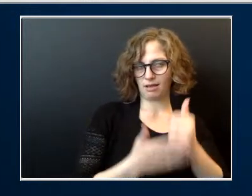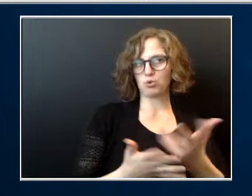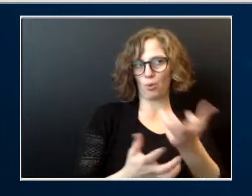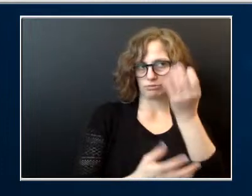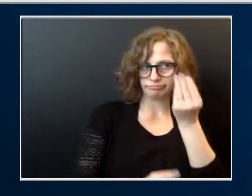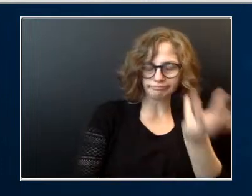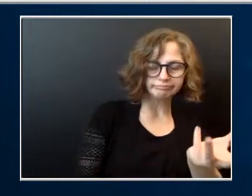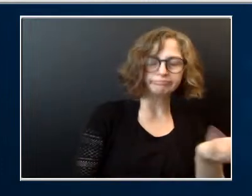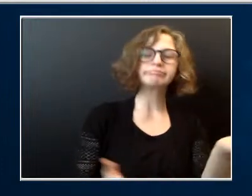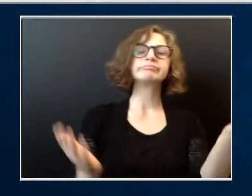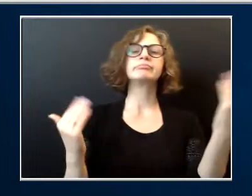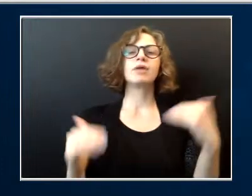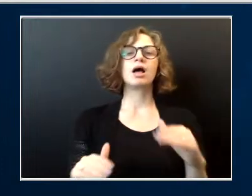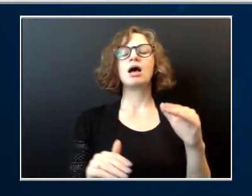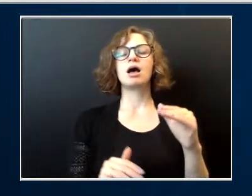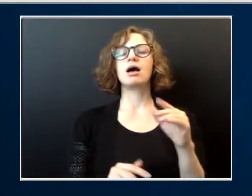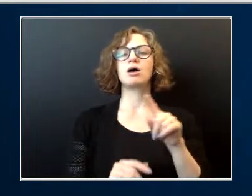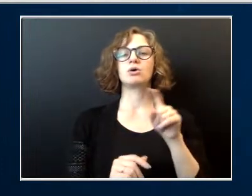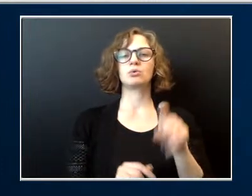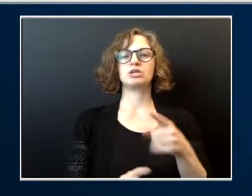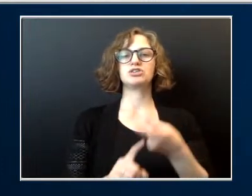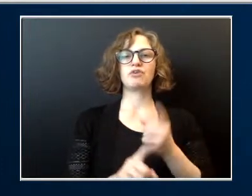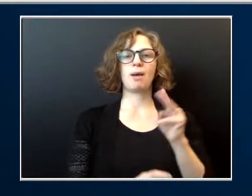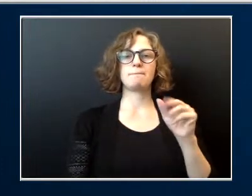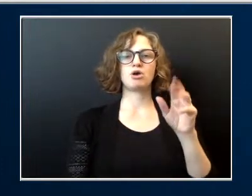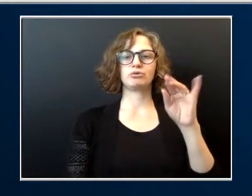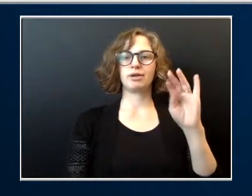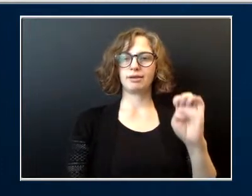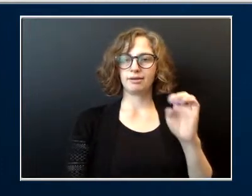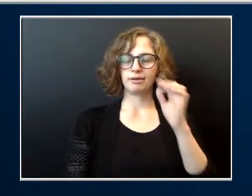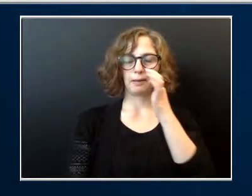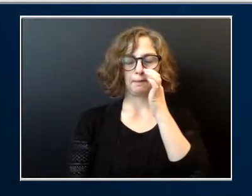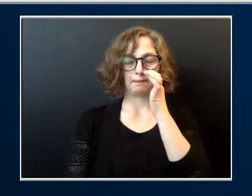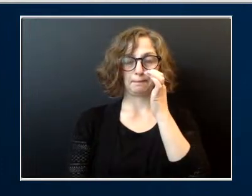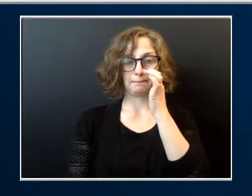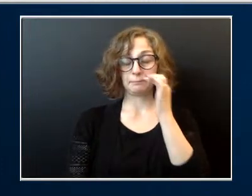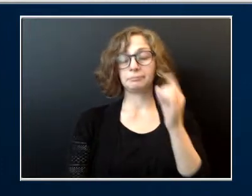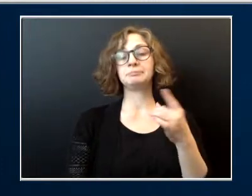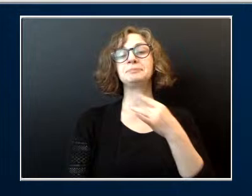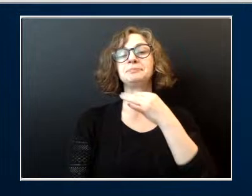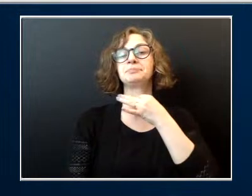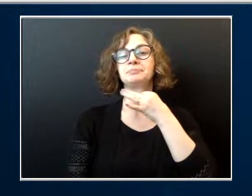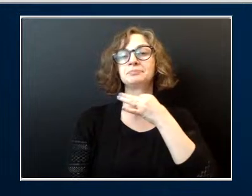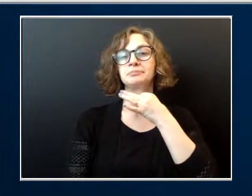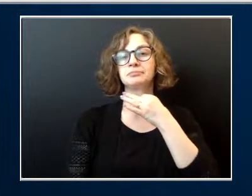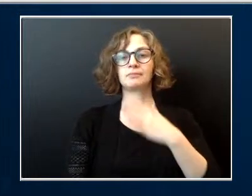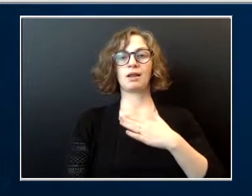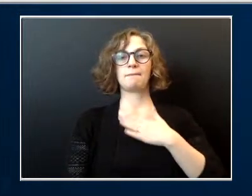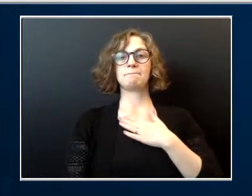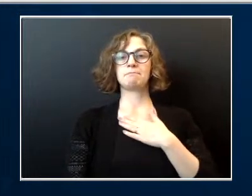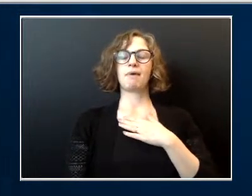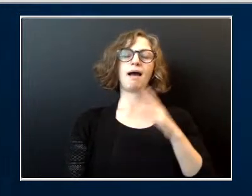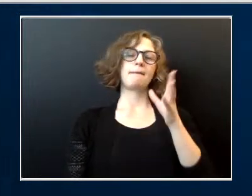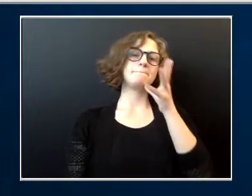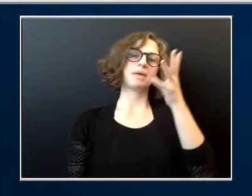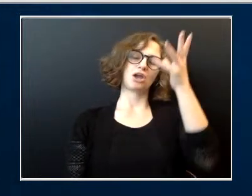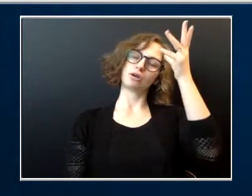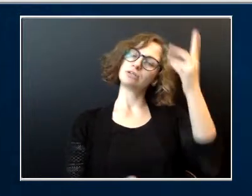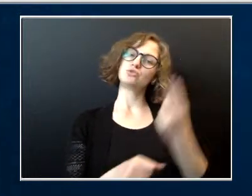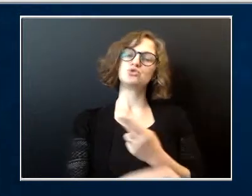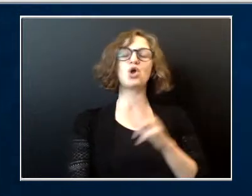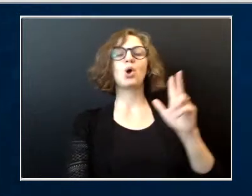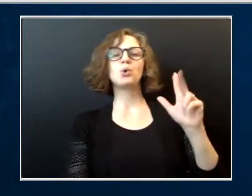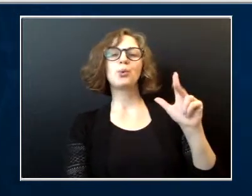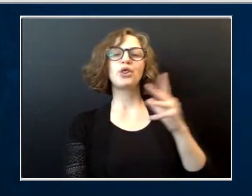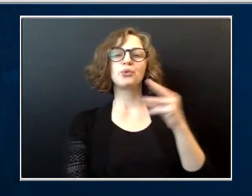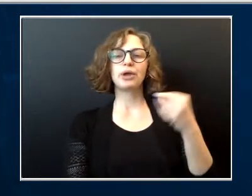Marie. Marie texted and wants to know, she writes, my parents did 23andMe. We got a whole packet,